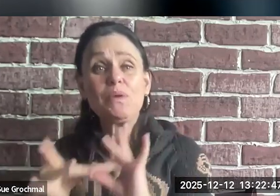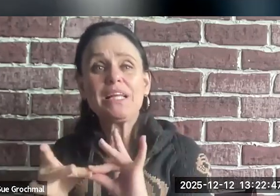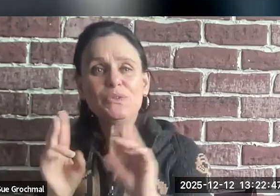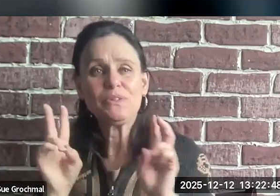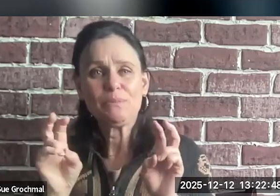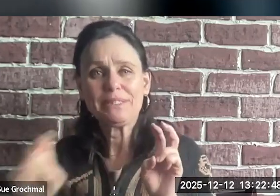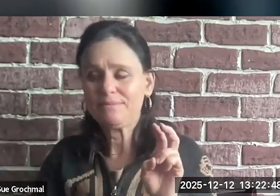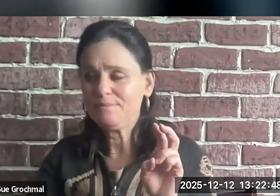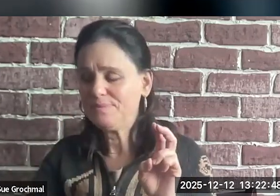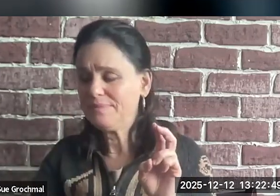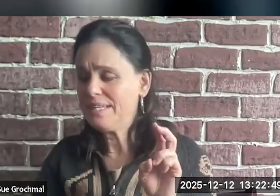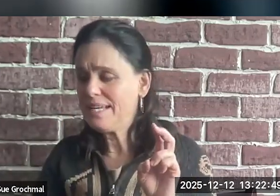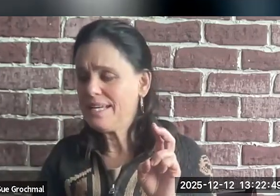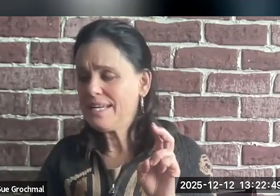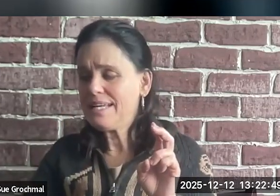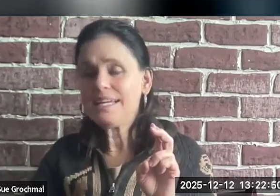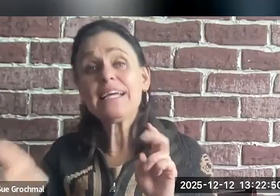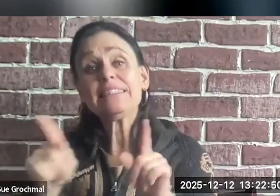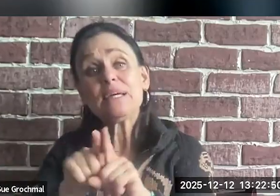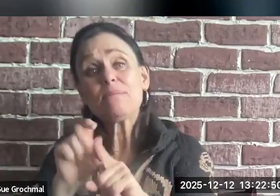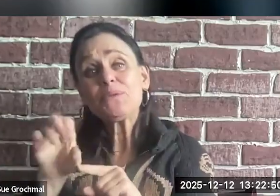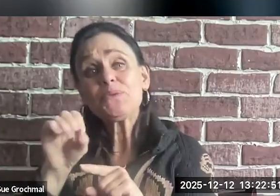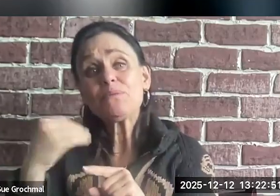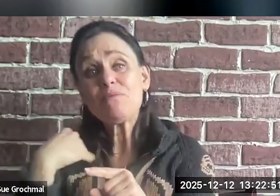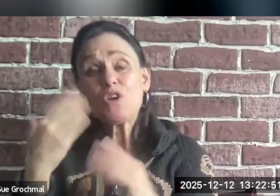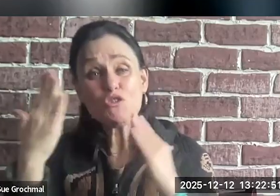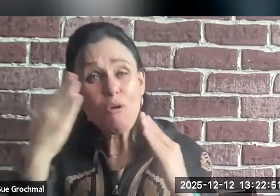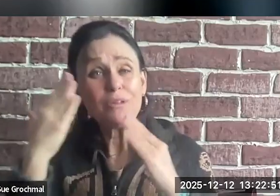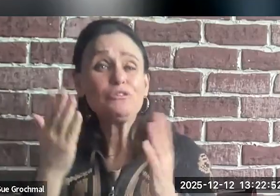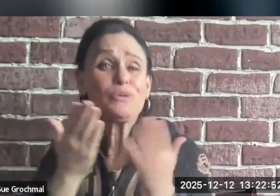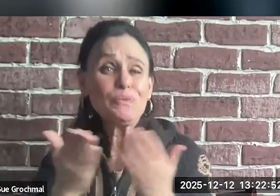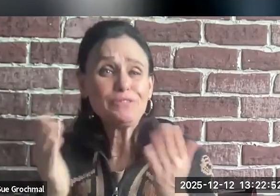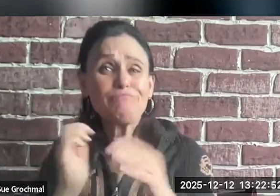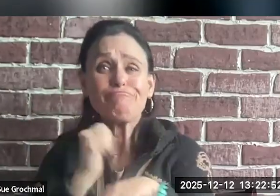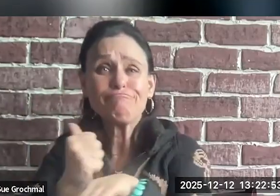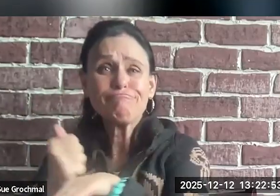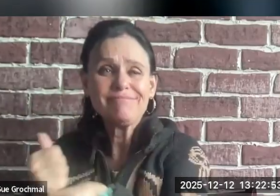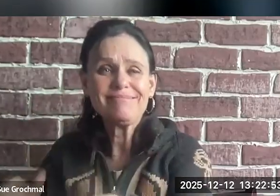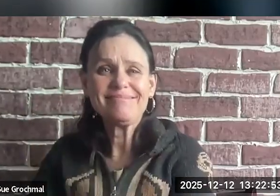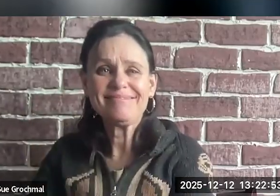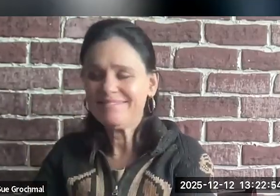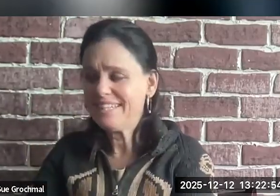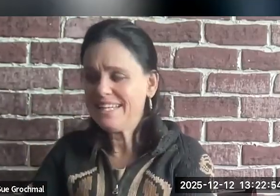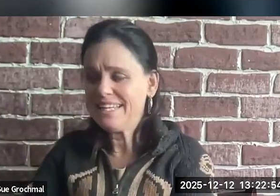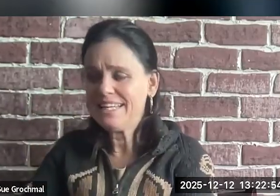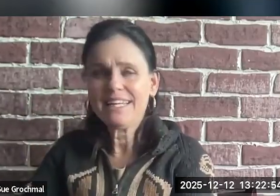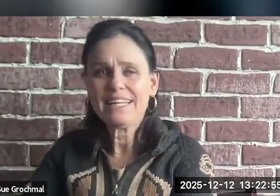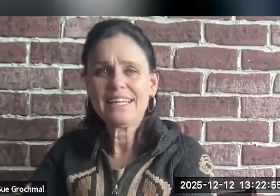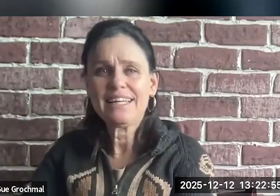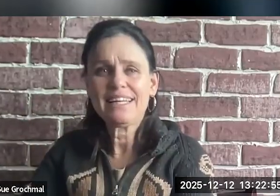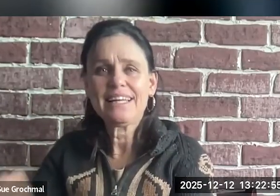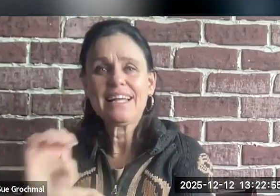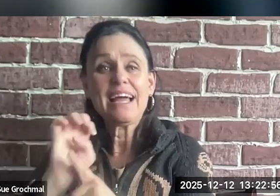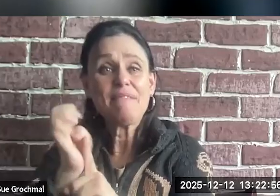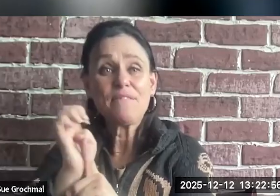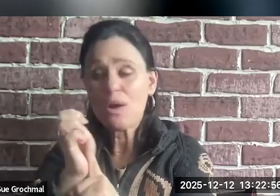topic. And as I mentioned before, creating knowledge resources. We're also, we're doing an environmental scan and a literature